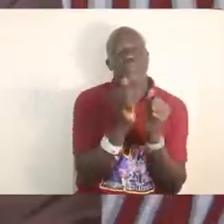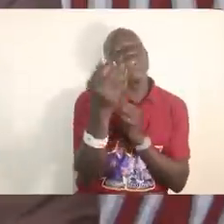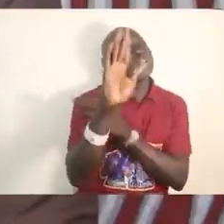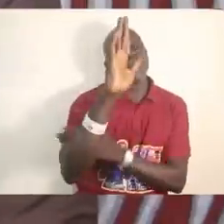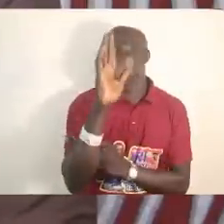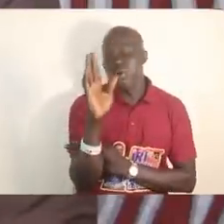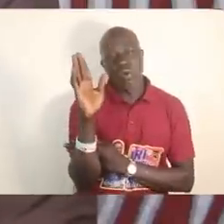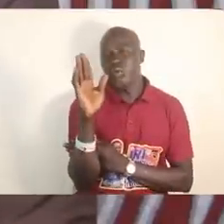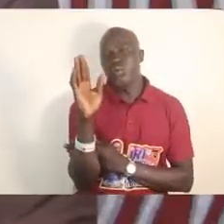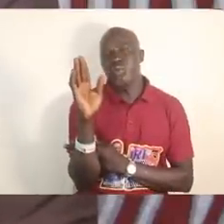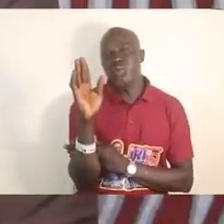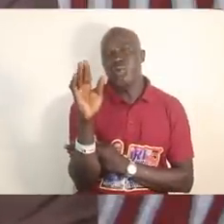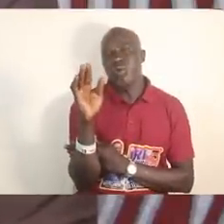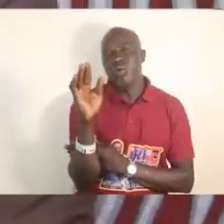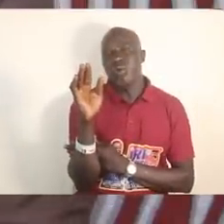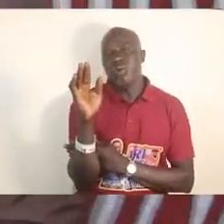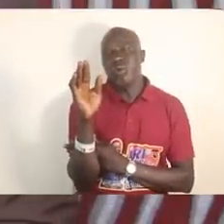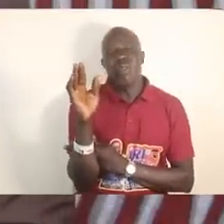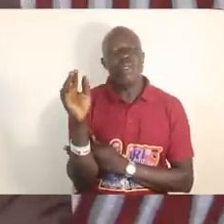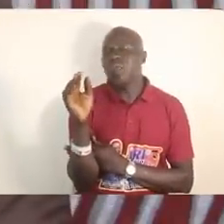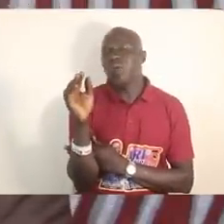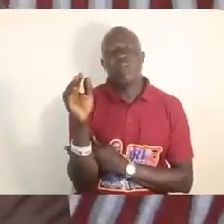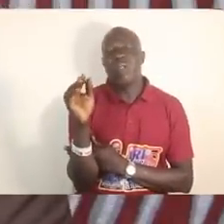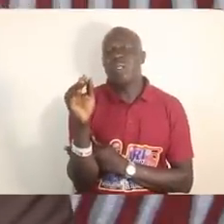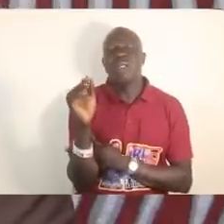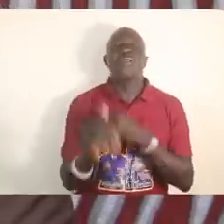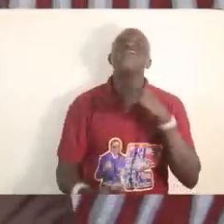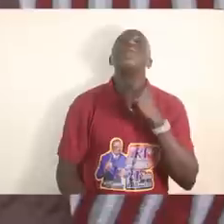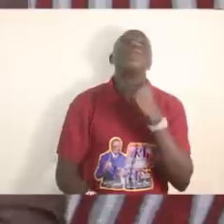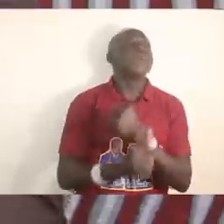me mo le bo Olorun ja o. Iwo ni.